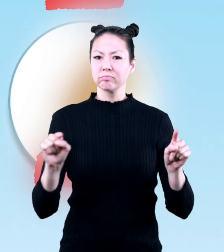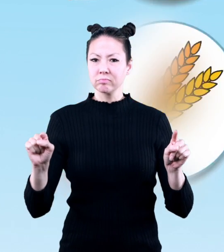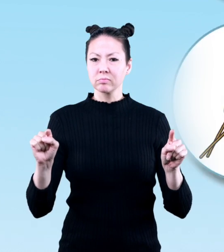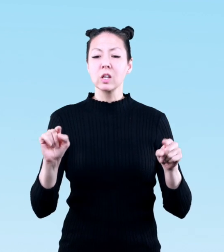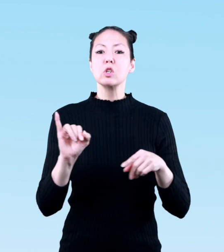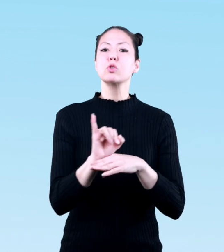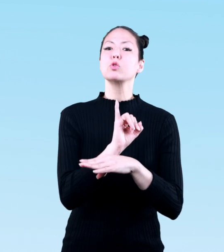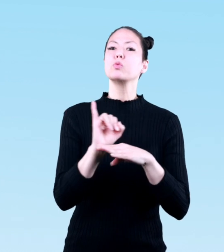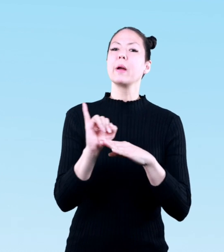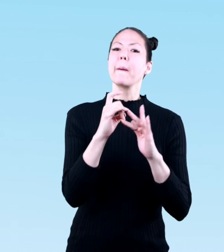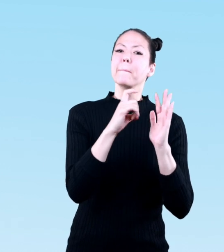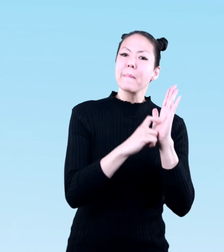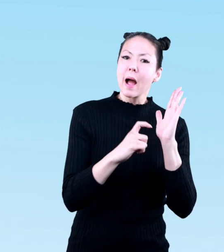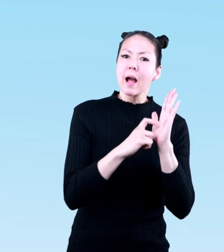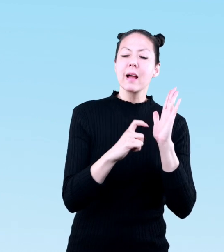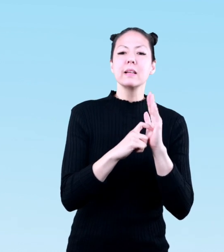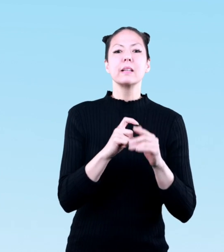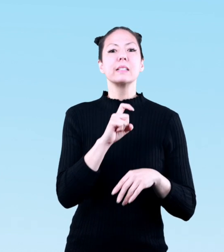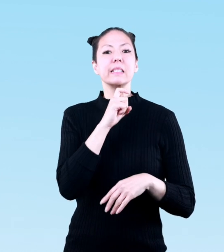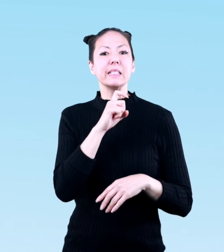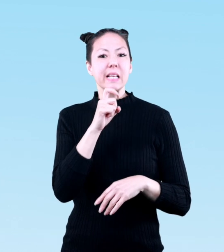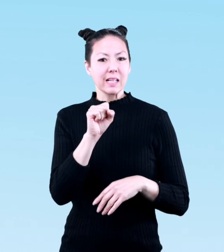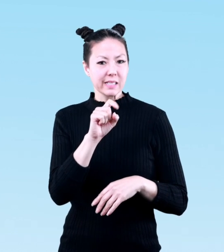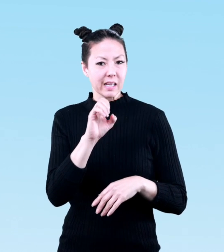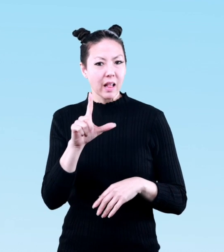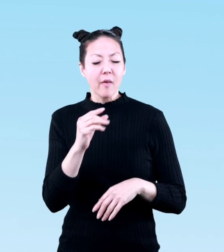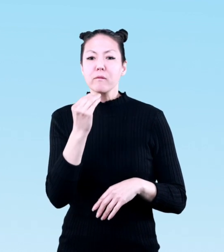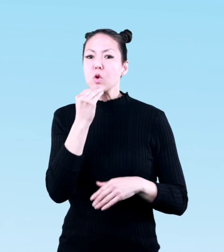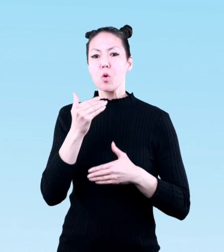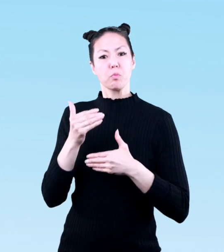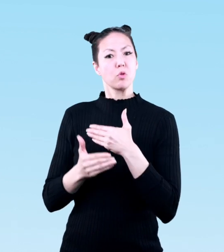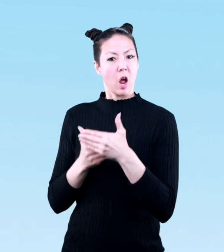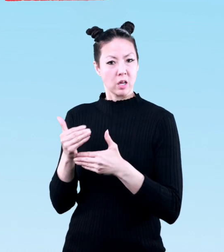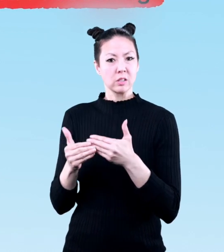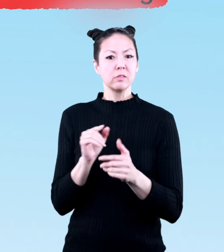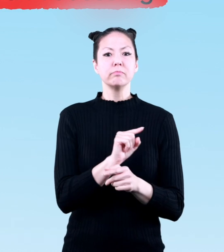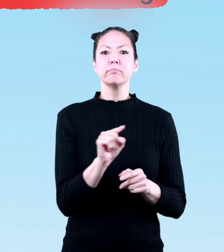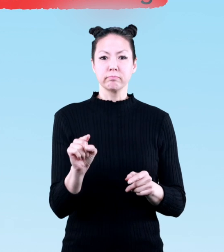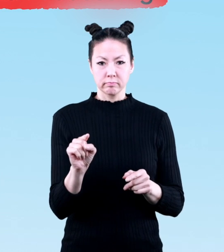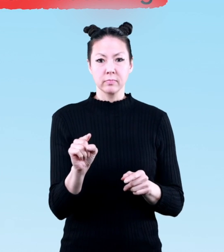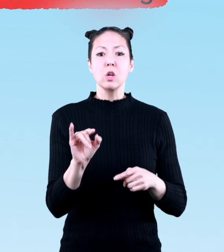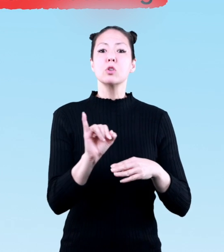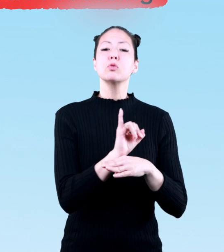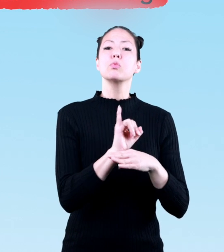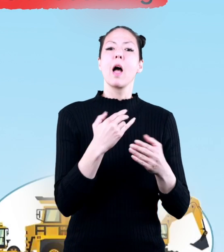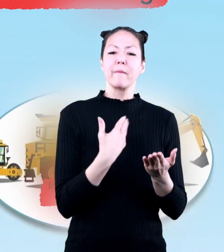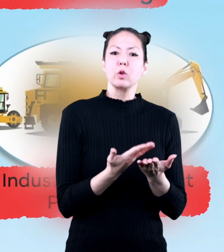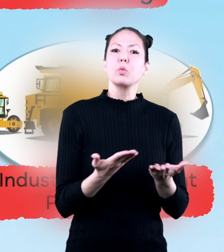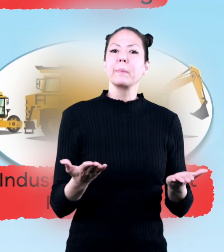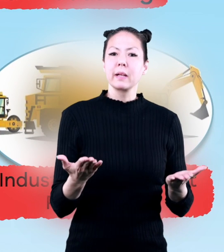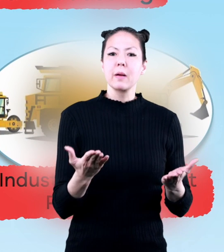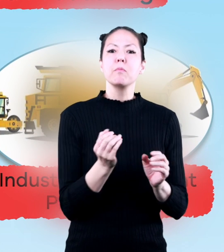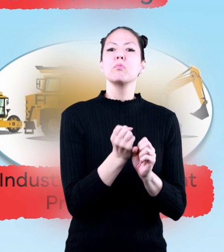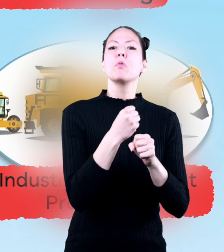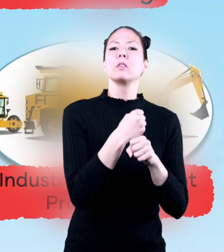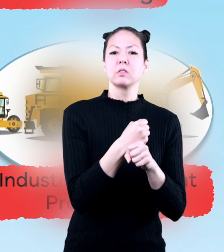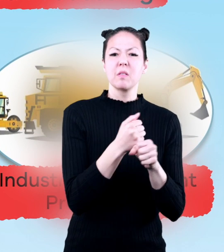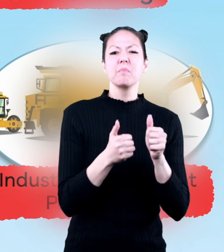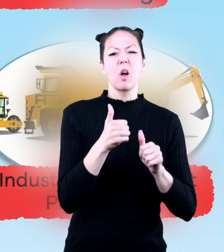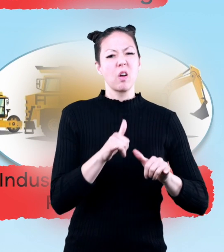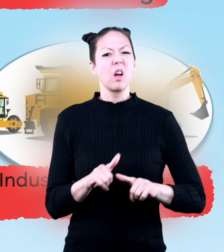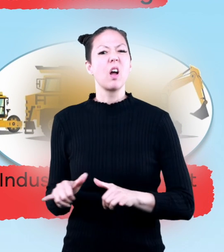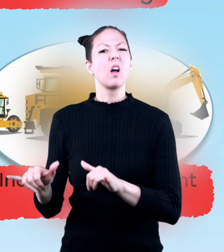other products. Industries like mining, steel, food processing, and industrial